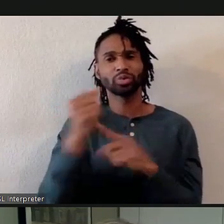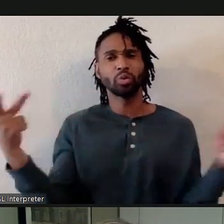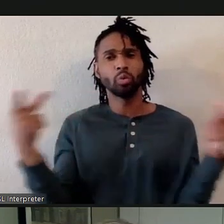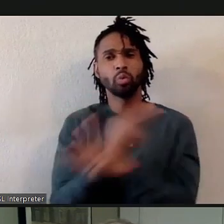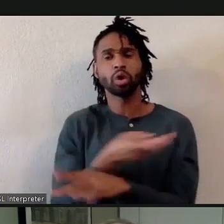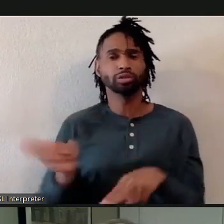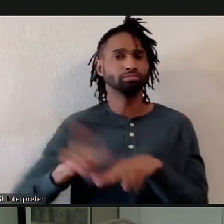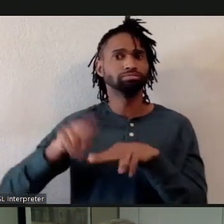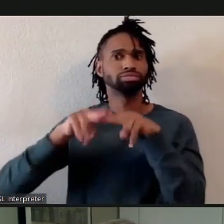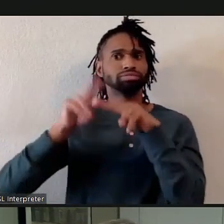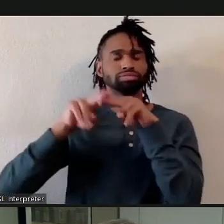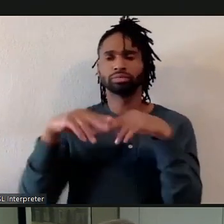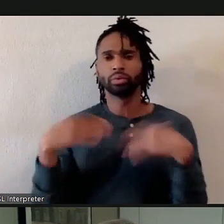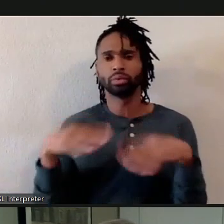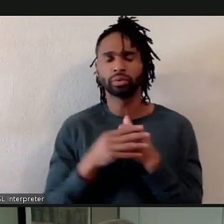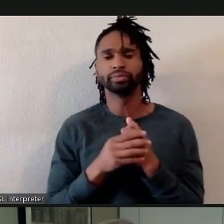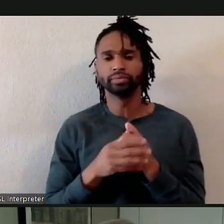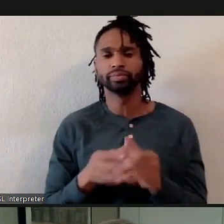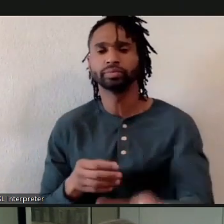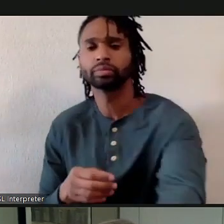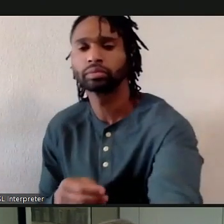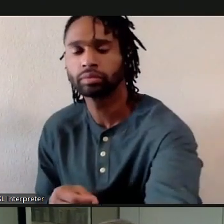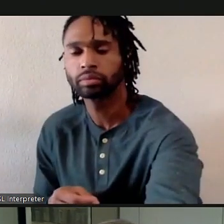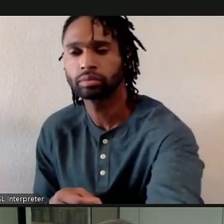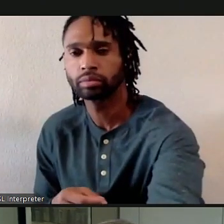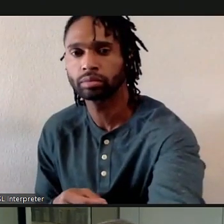green curve and the brown curve. Next.